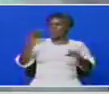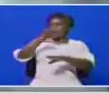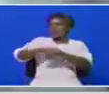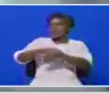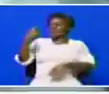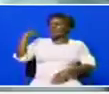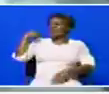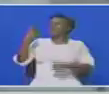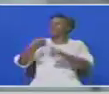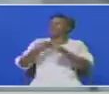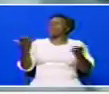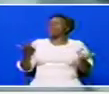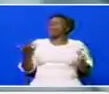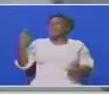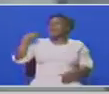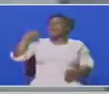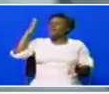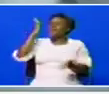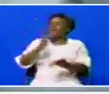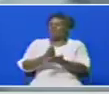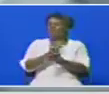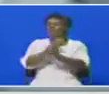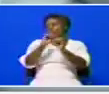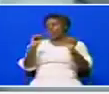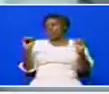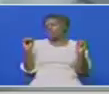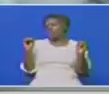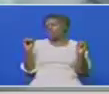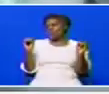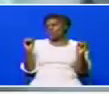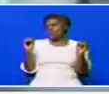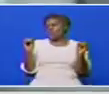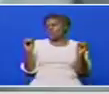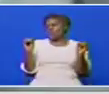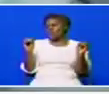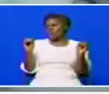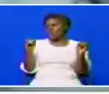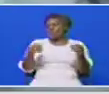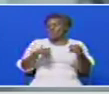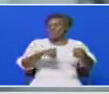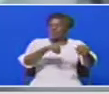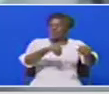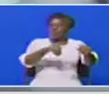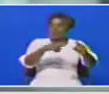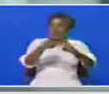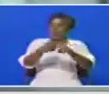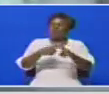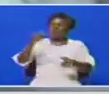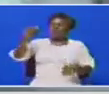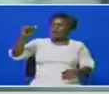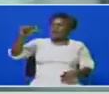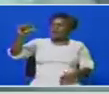from. Those numbers are not at all tallying with what actually we are receiving from our agents